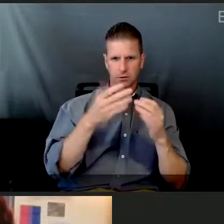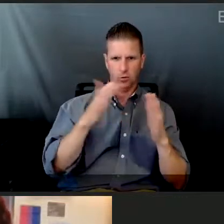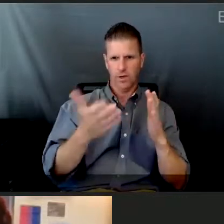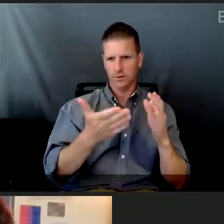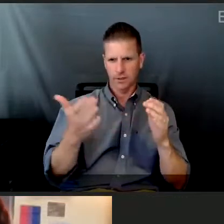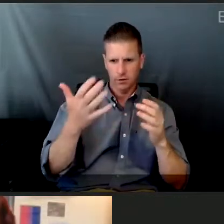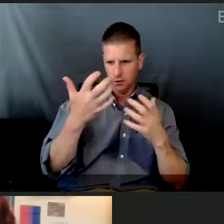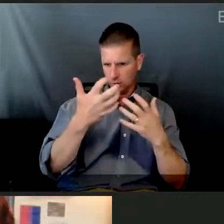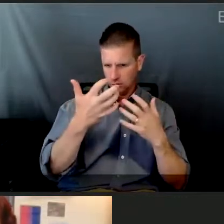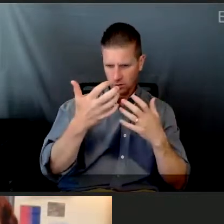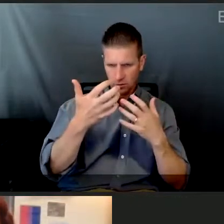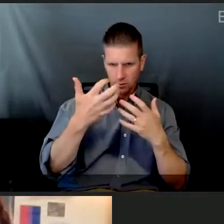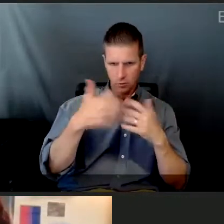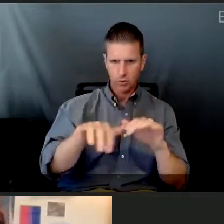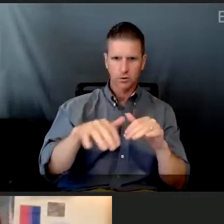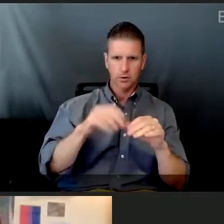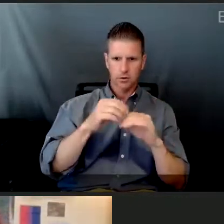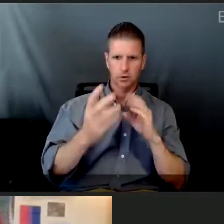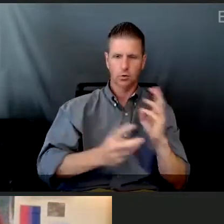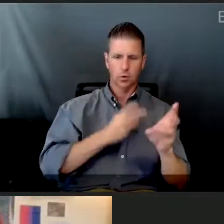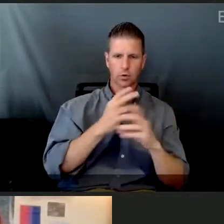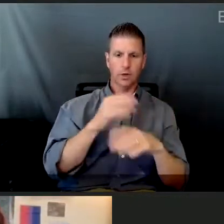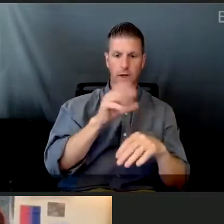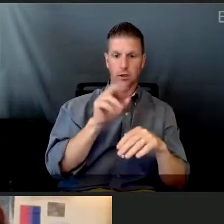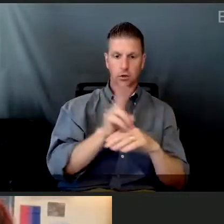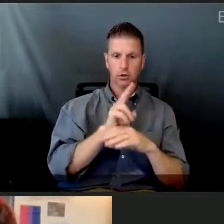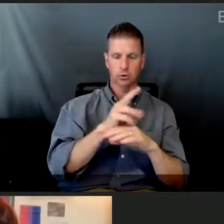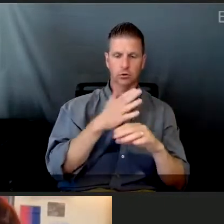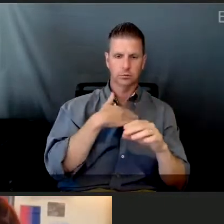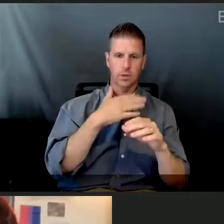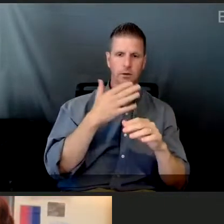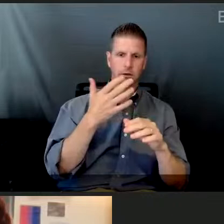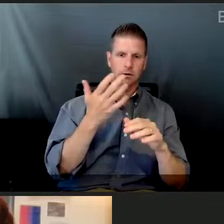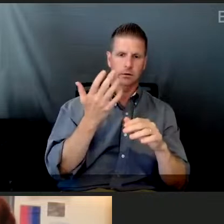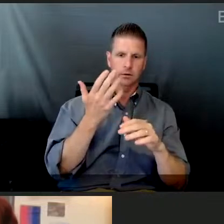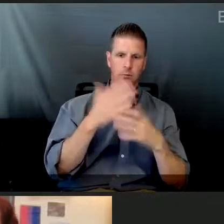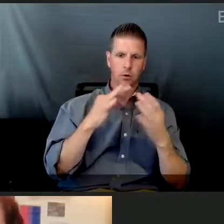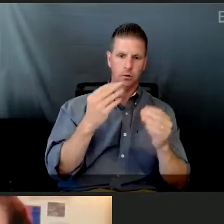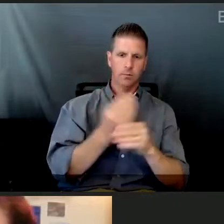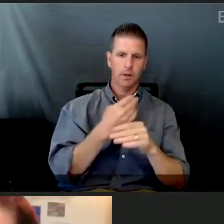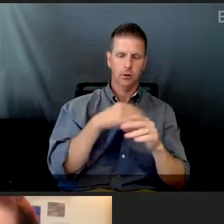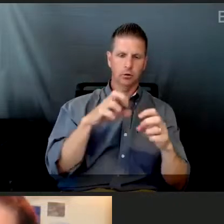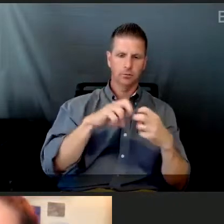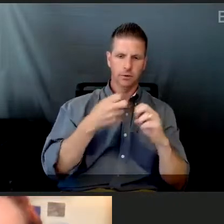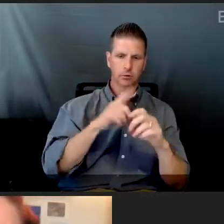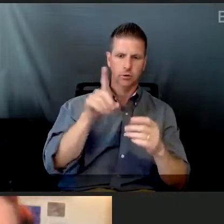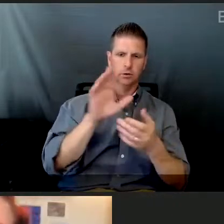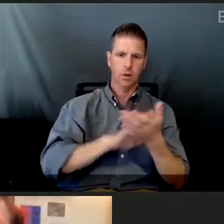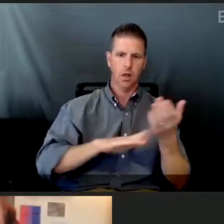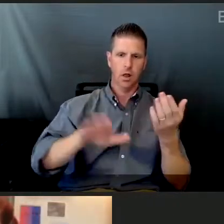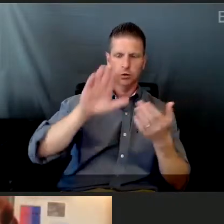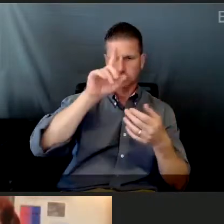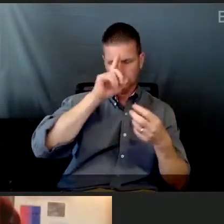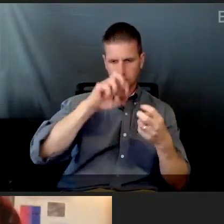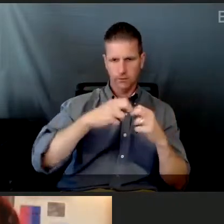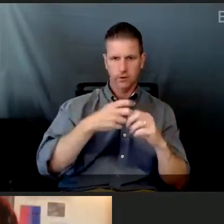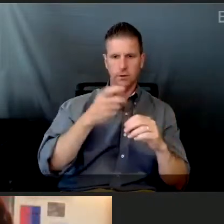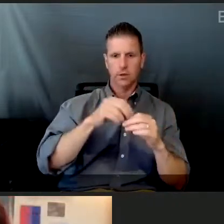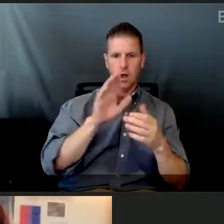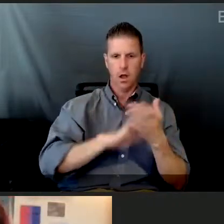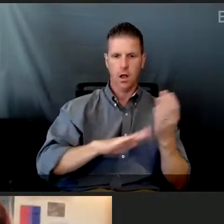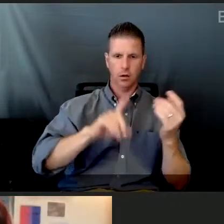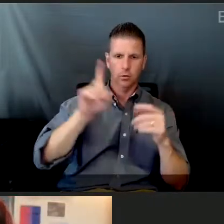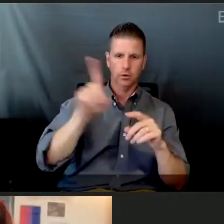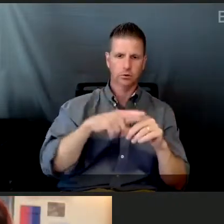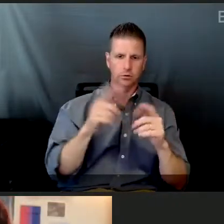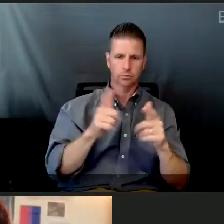on the world. That's really cool. And it uses my favorite parts of math. I was doing physics, and I went to college for physics. And then in college, I went to this small